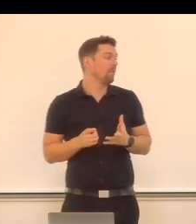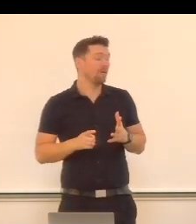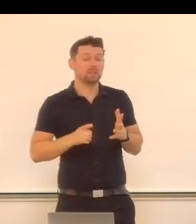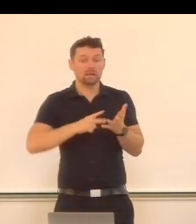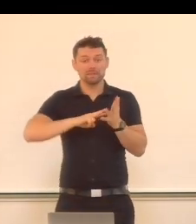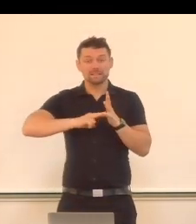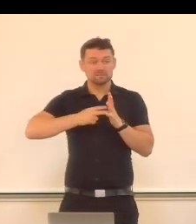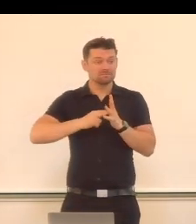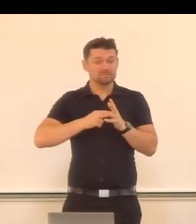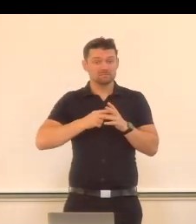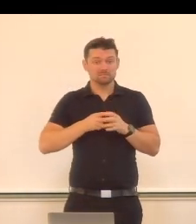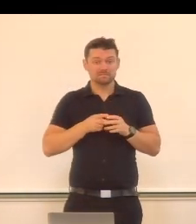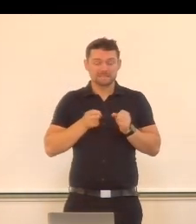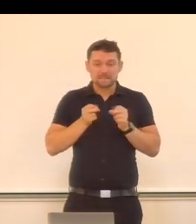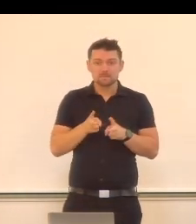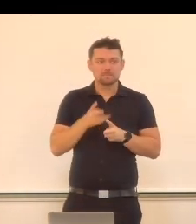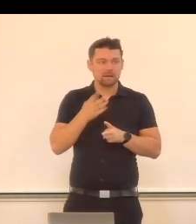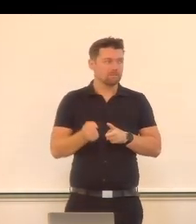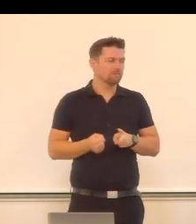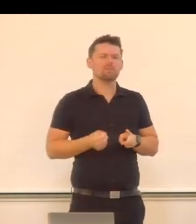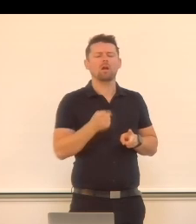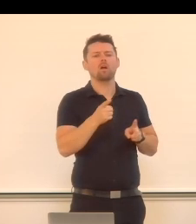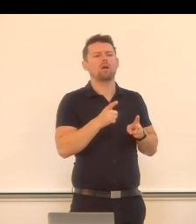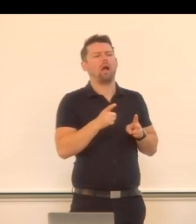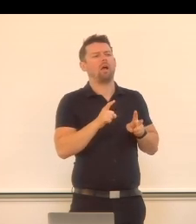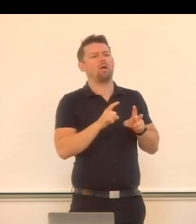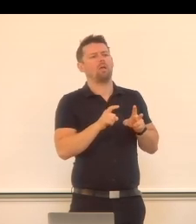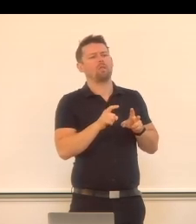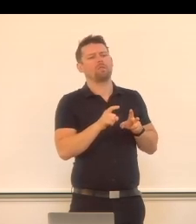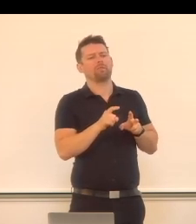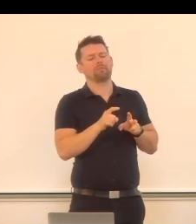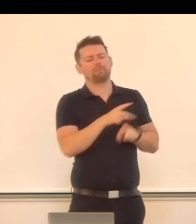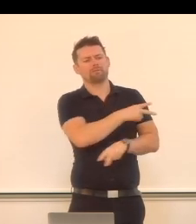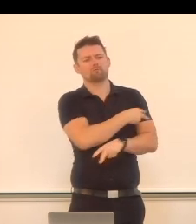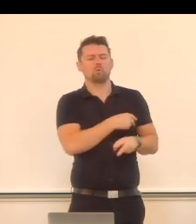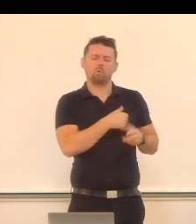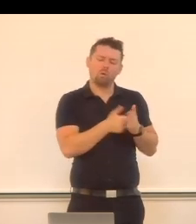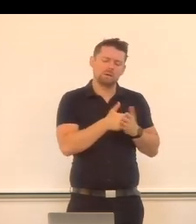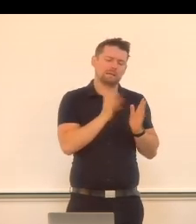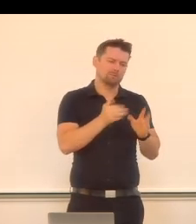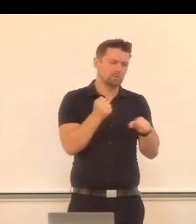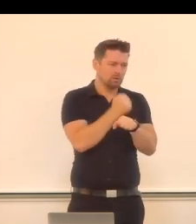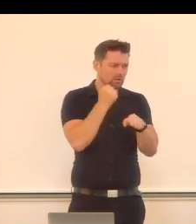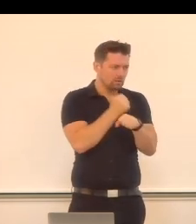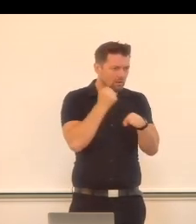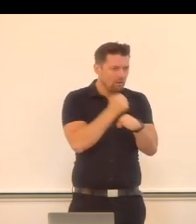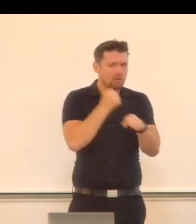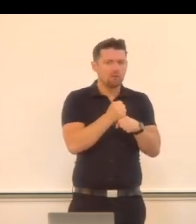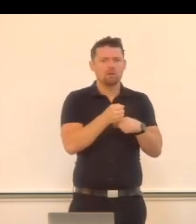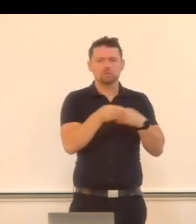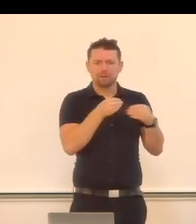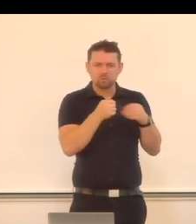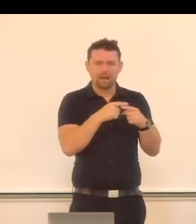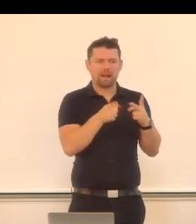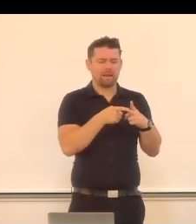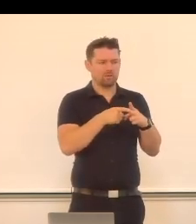normally has to do a lot of maintenance on systems. You hear about that a lot. They're spending a lot of time maintaining ECLS. They're managing the thermal control